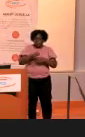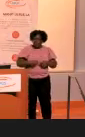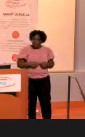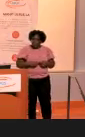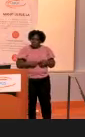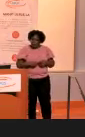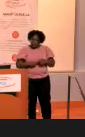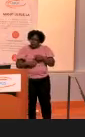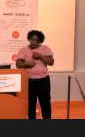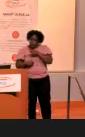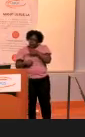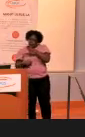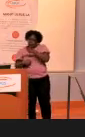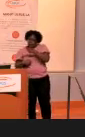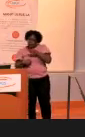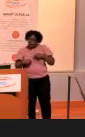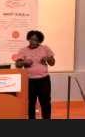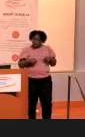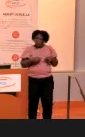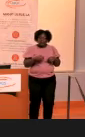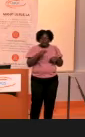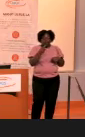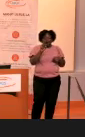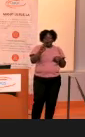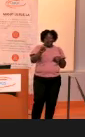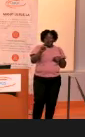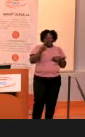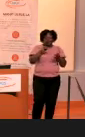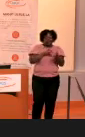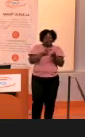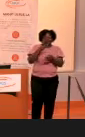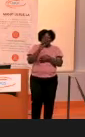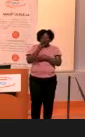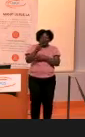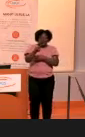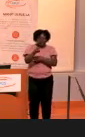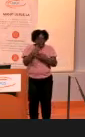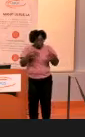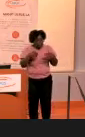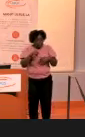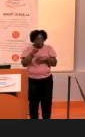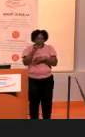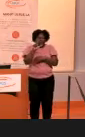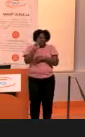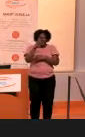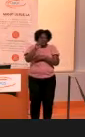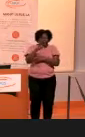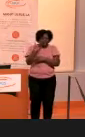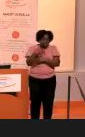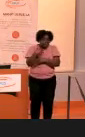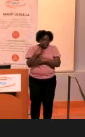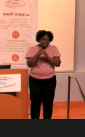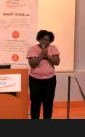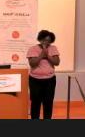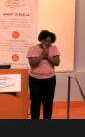This is Dr. Hahn's slide. For those of you who know Dr. Hahn, she is an amazing lupus clinician